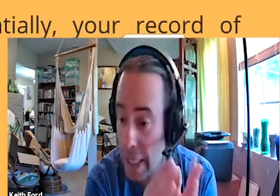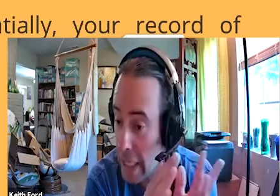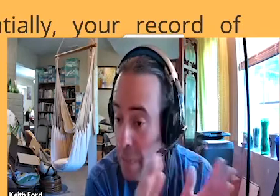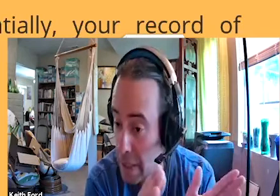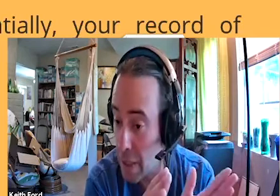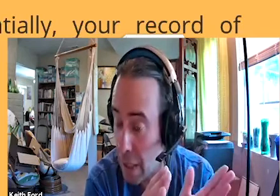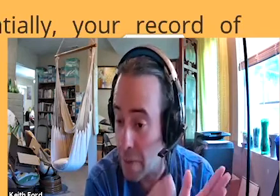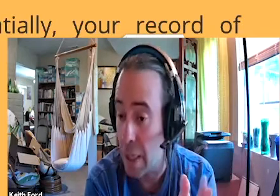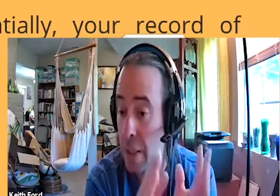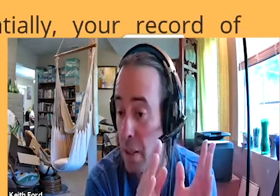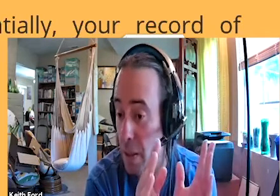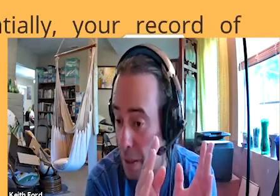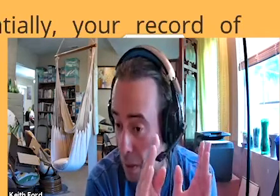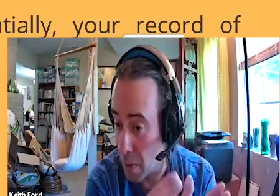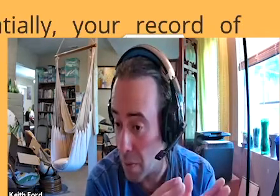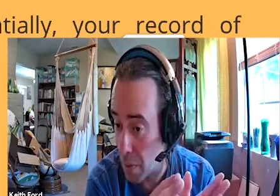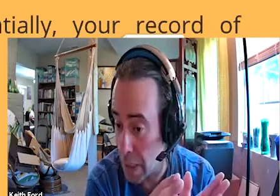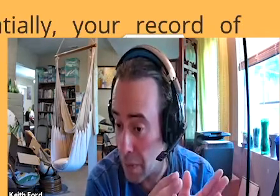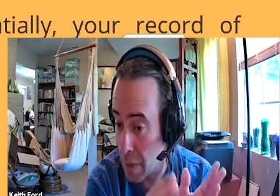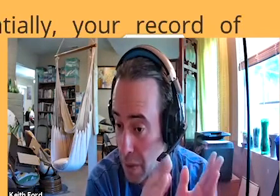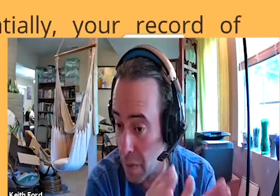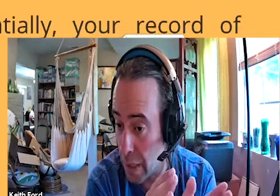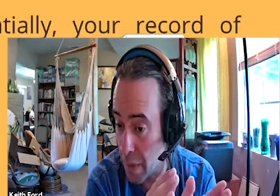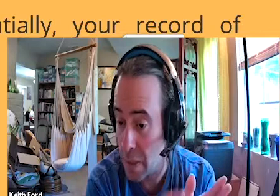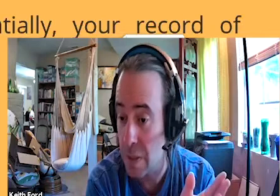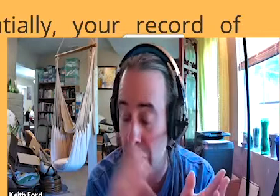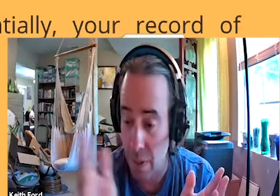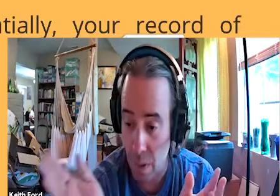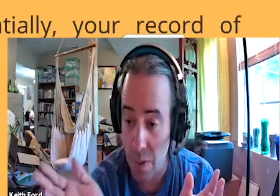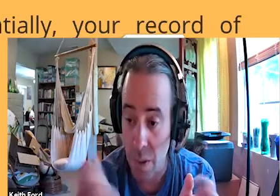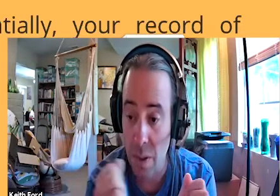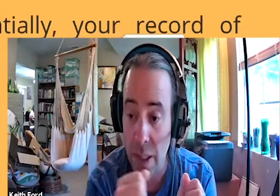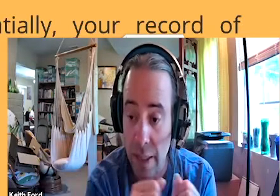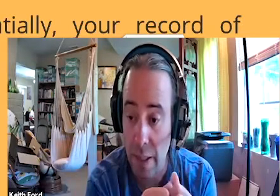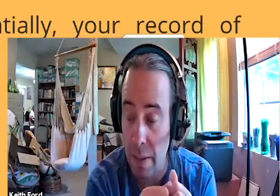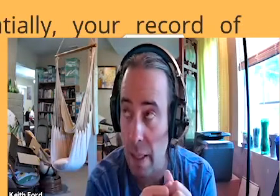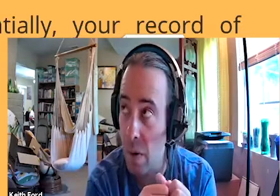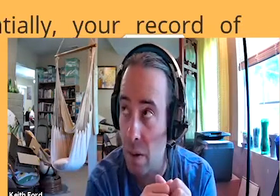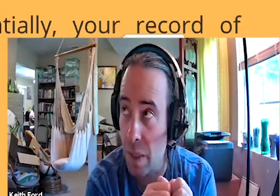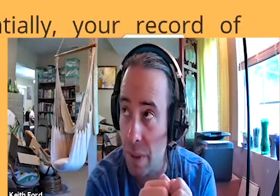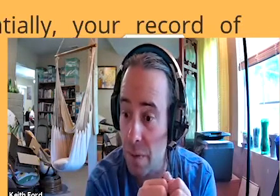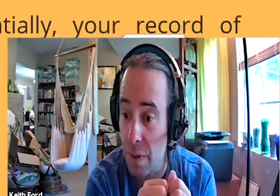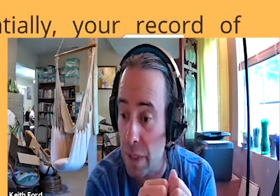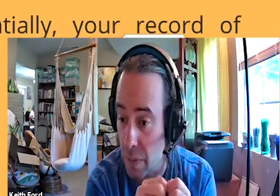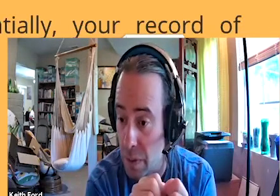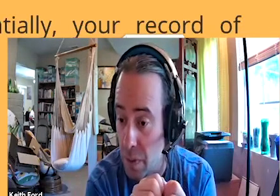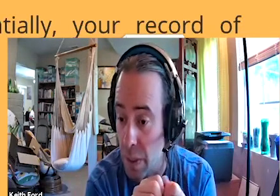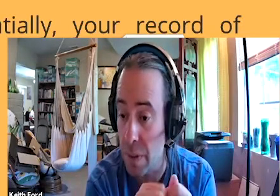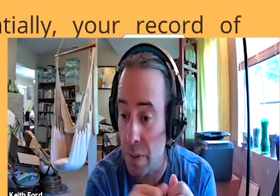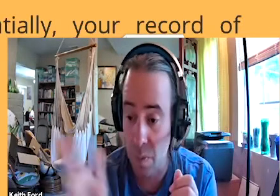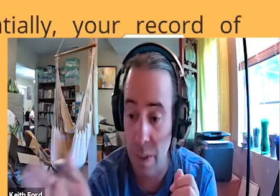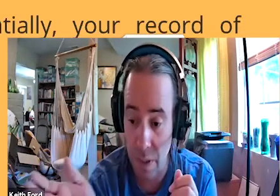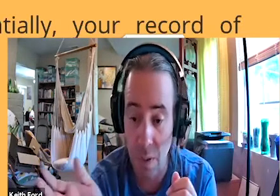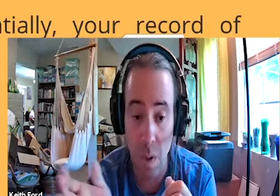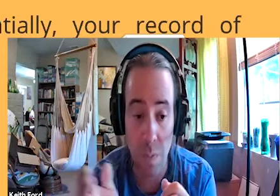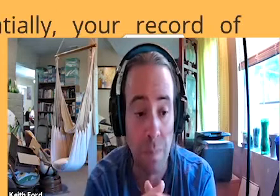If you look at any piece of the contract, look at Article 13, which deals with evaluations, and then you'll also want to look at Article, I believe, 15, which is